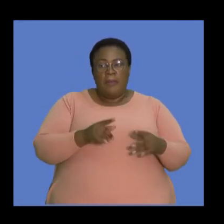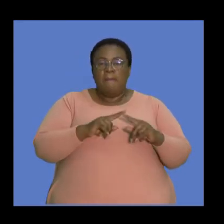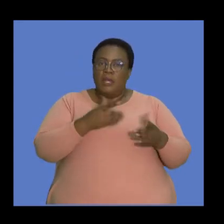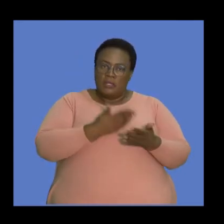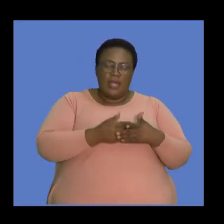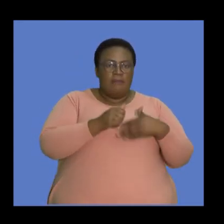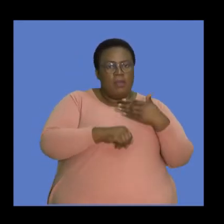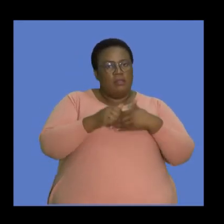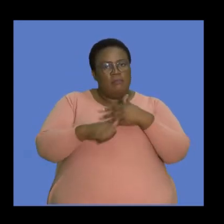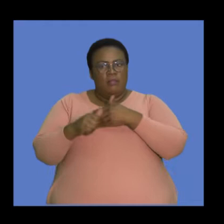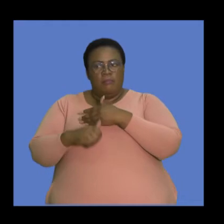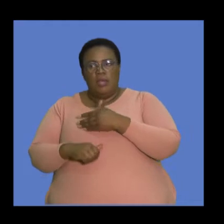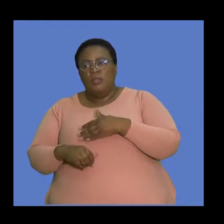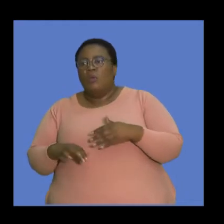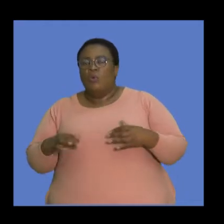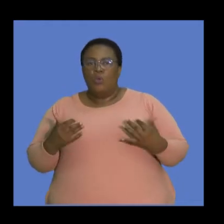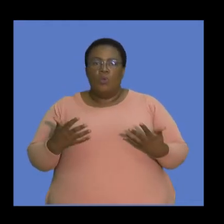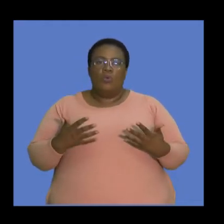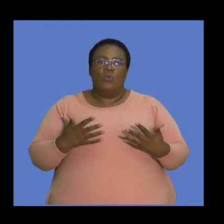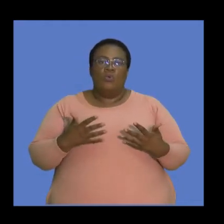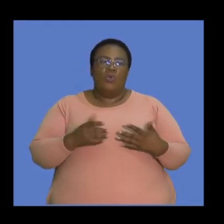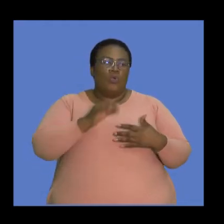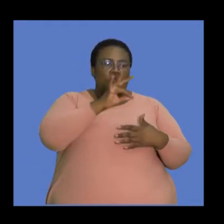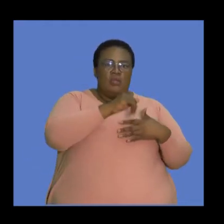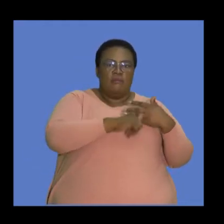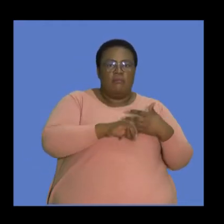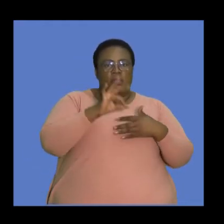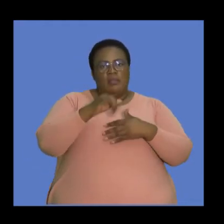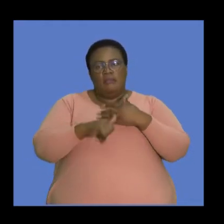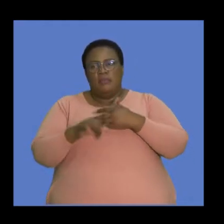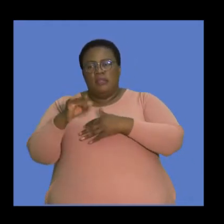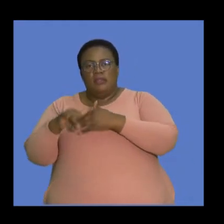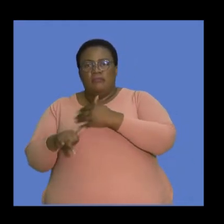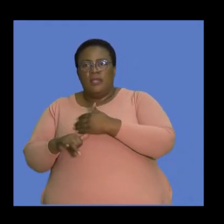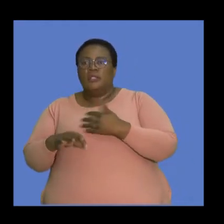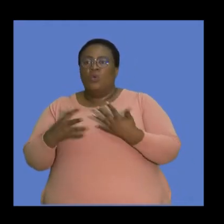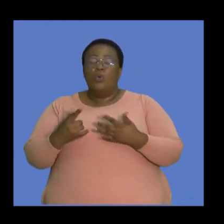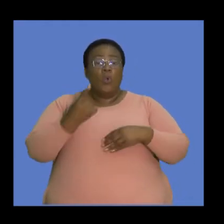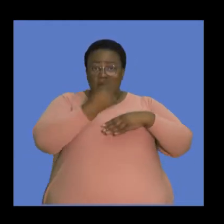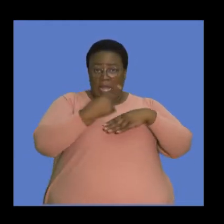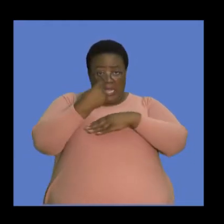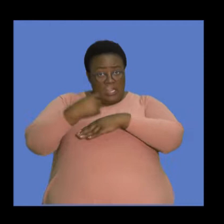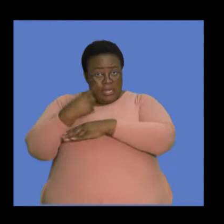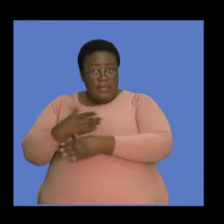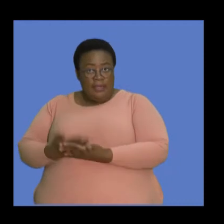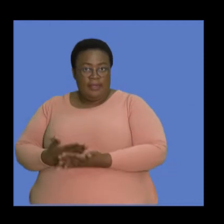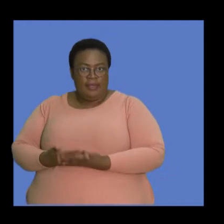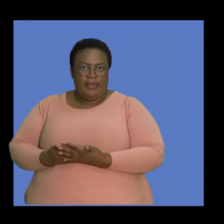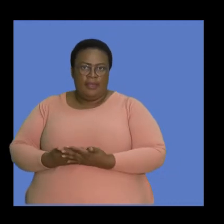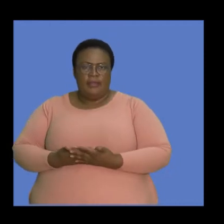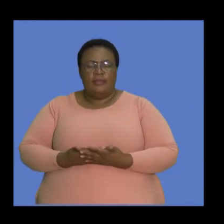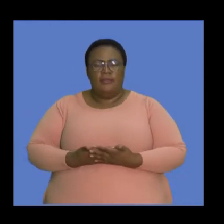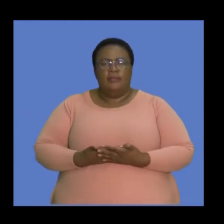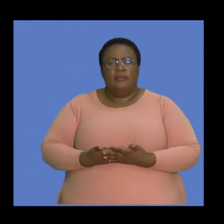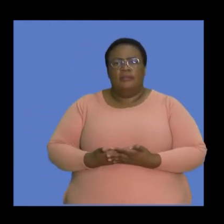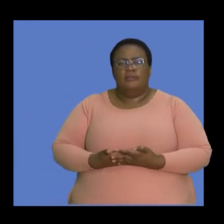get it on a monthly basis, or you can get it on a quarterly basis, or even on a daily basis.